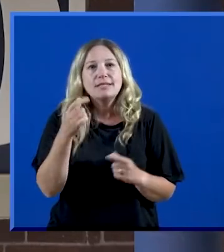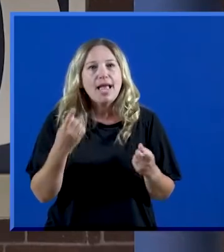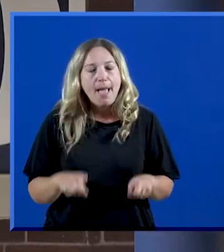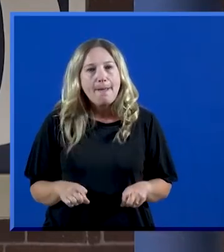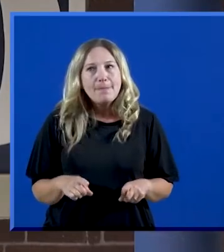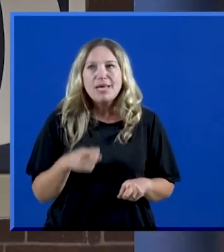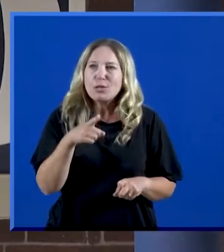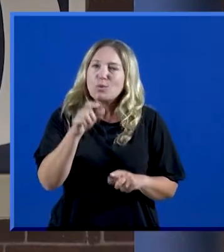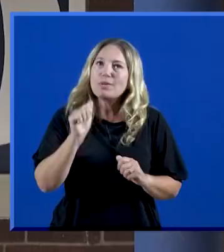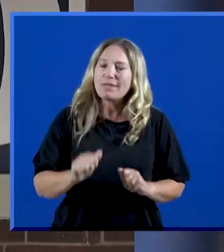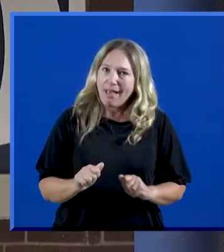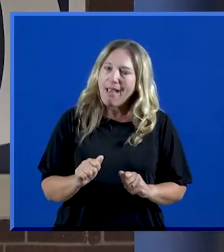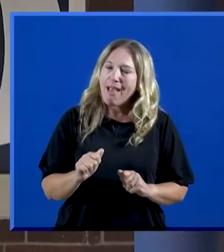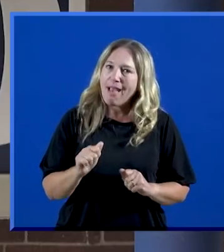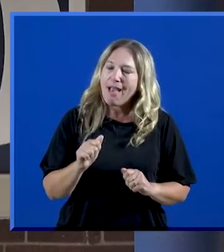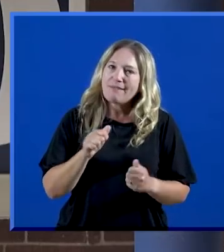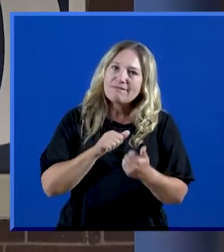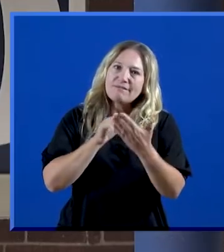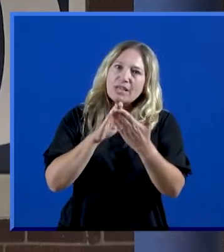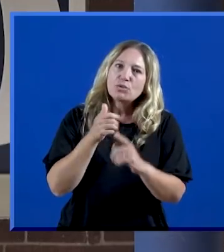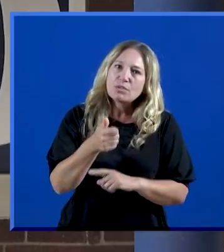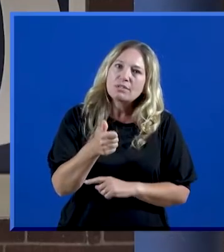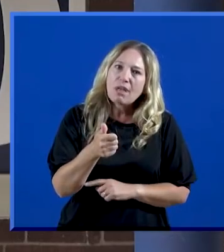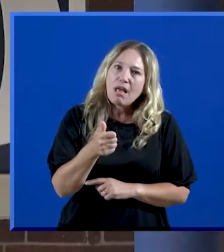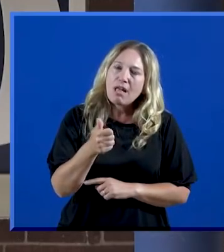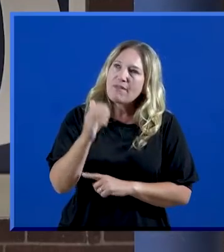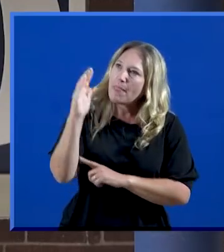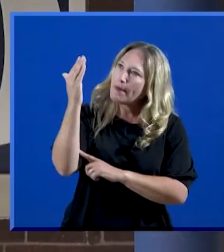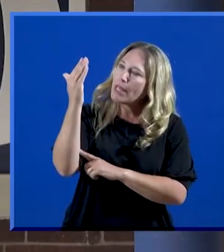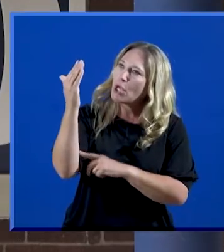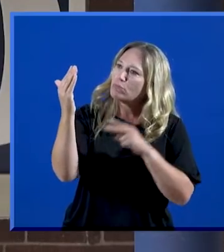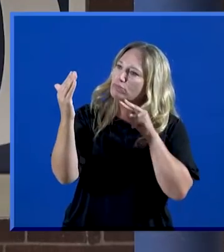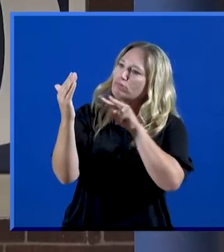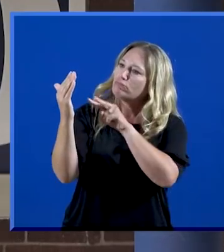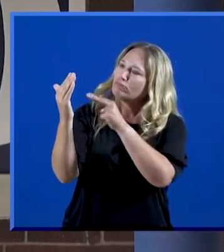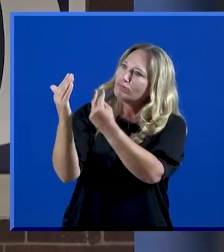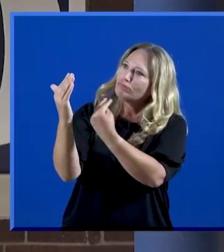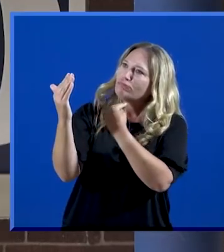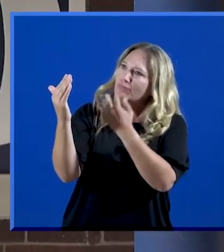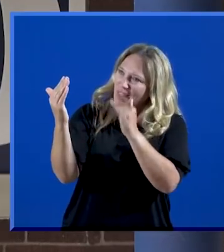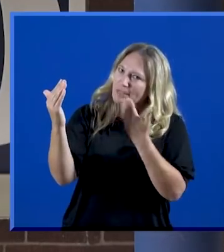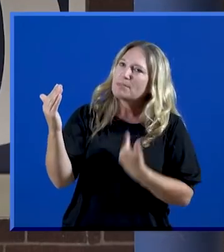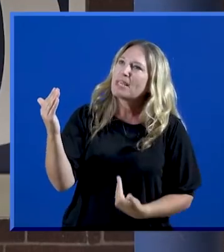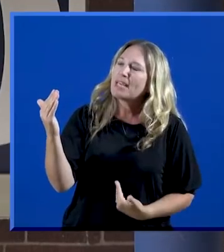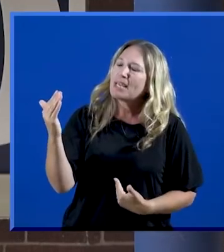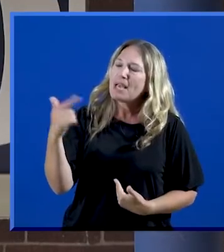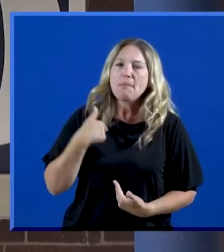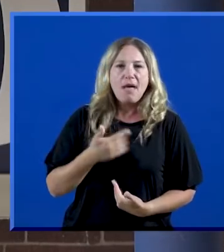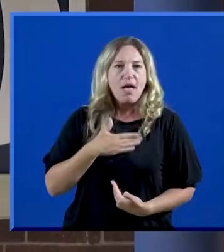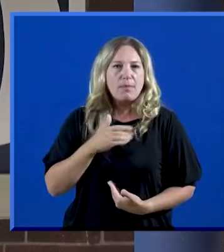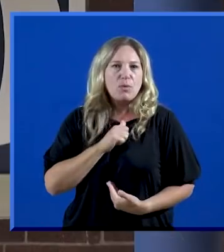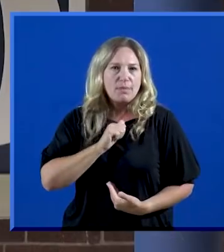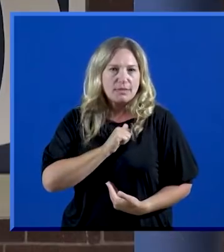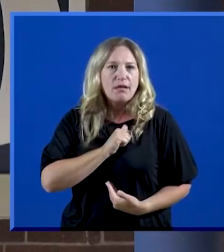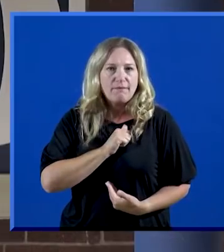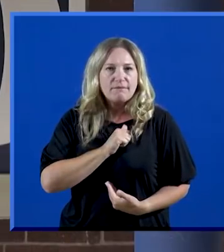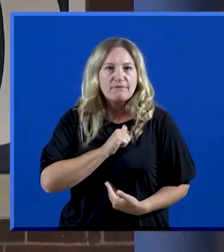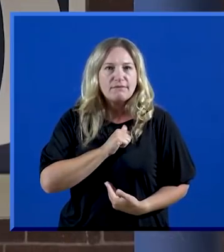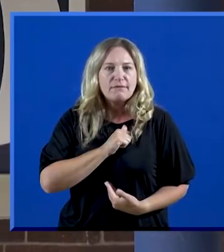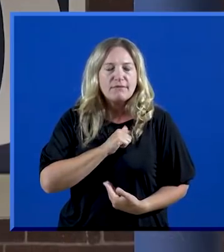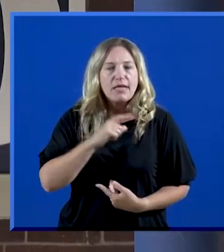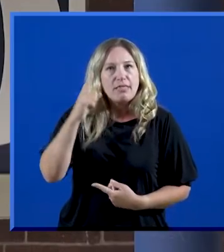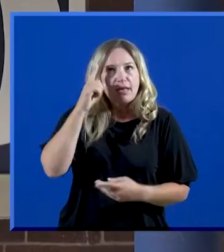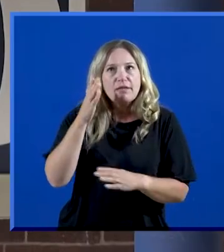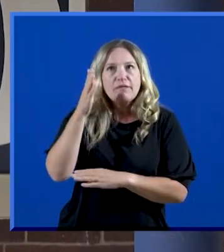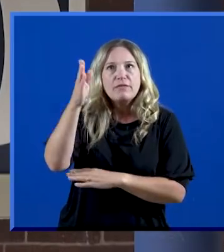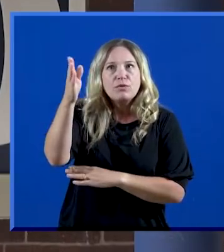Even if it doesn't happen, you'll at least be able to look at yourself in the mirror and be happy with the reflection you see staring back at you. Remember one thing